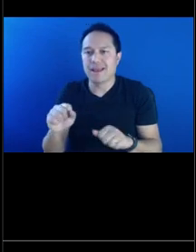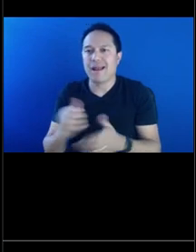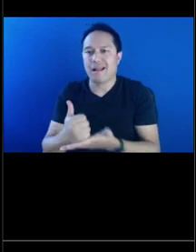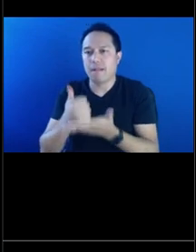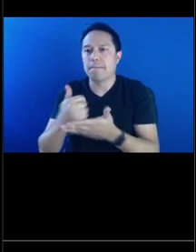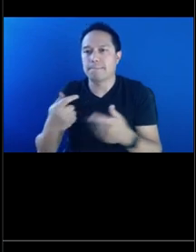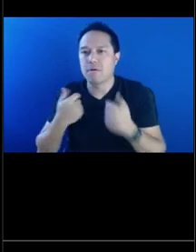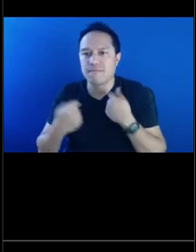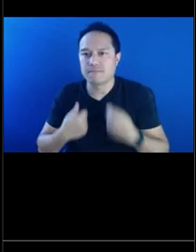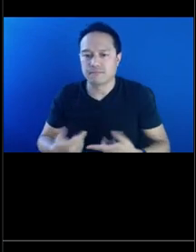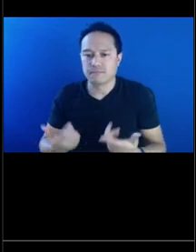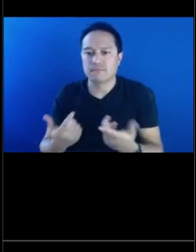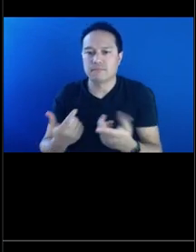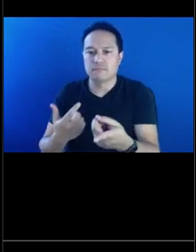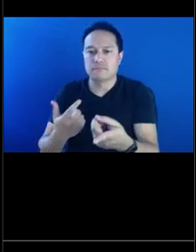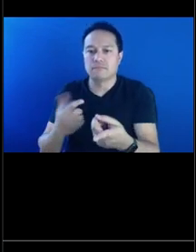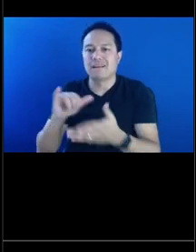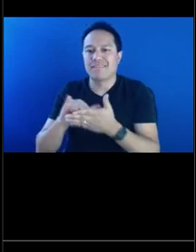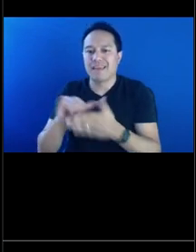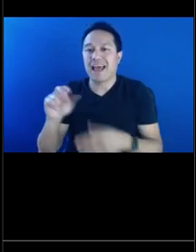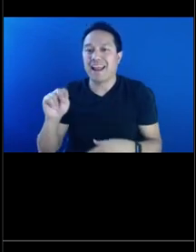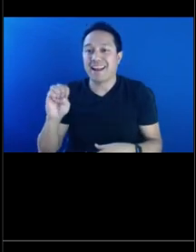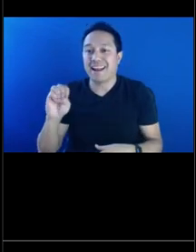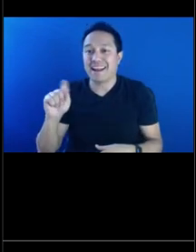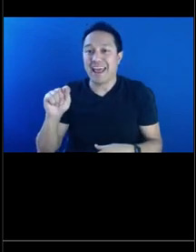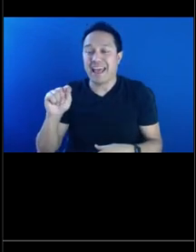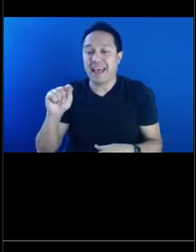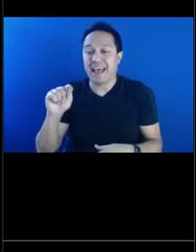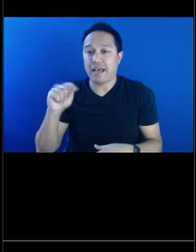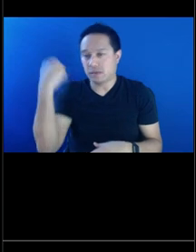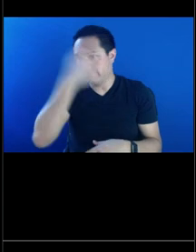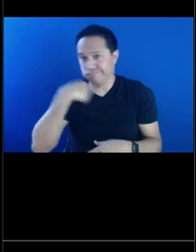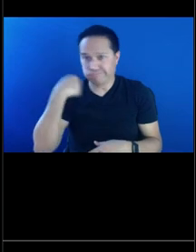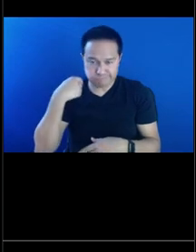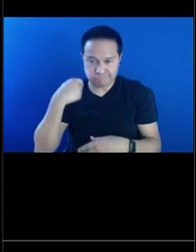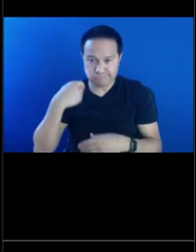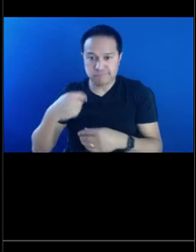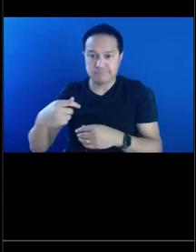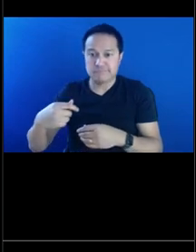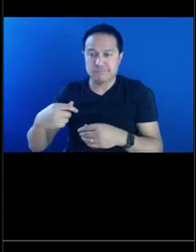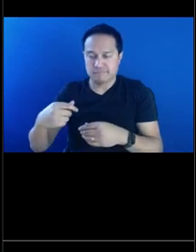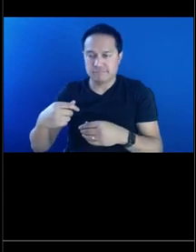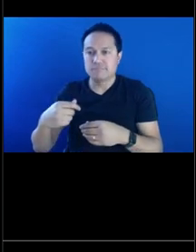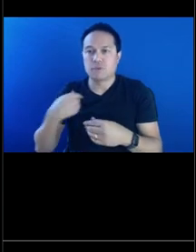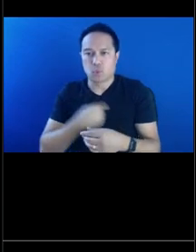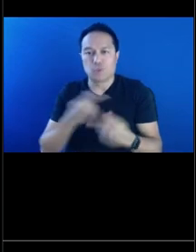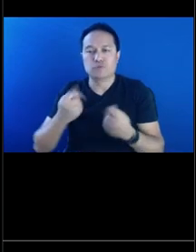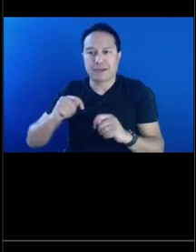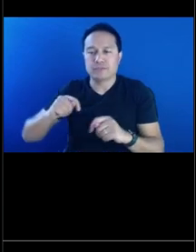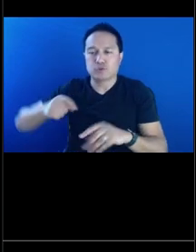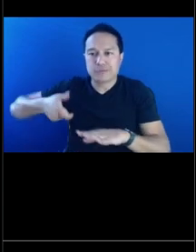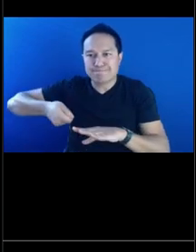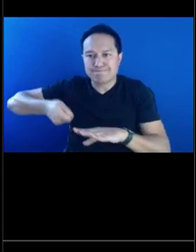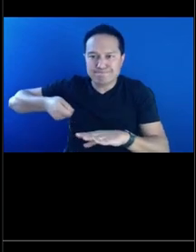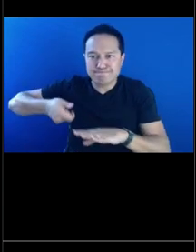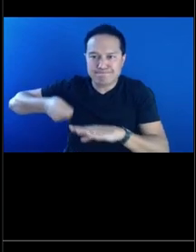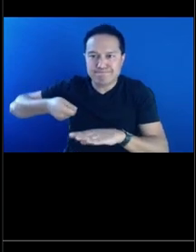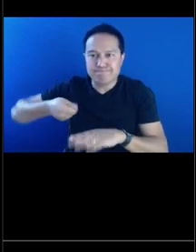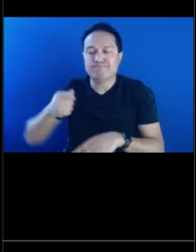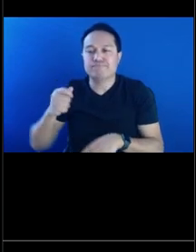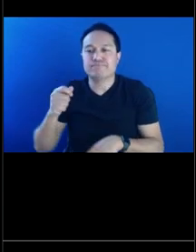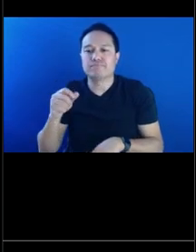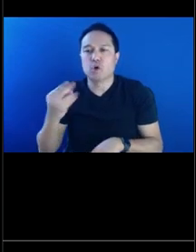seal's head, and we are removing a hook just with a pair of pliers out in the field while some strong people are holding that seal